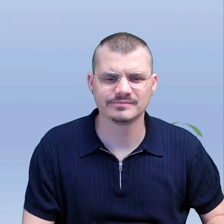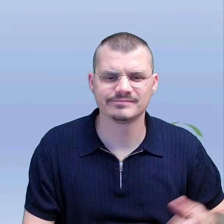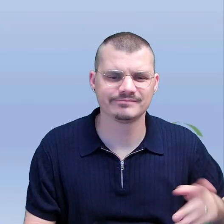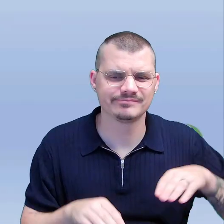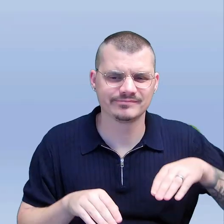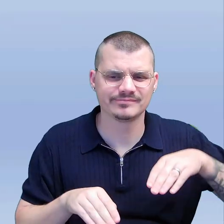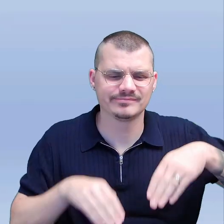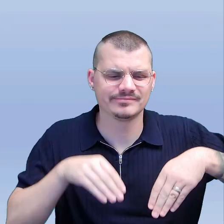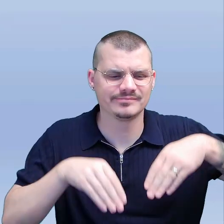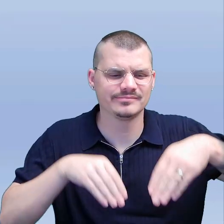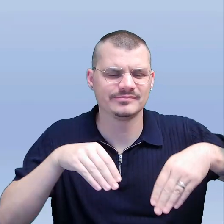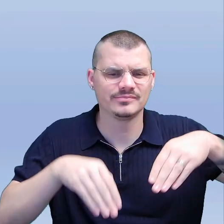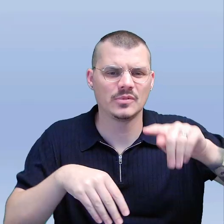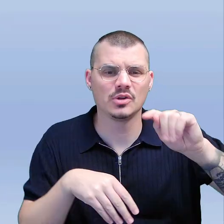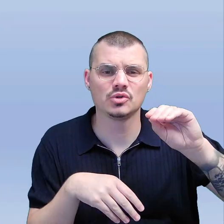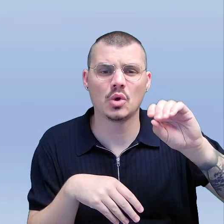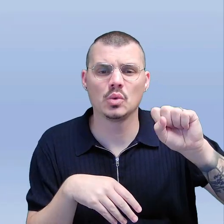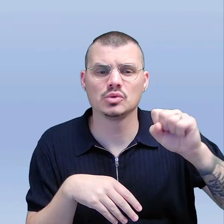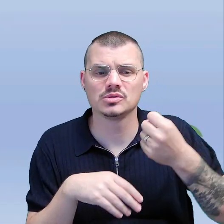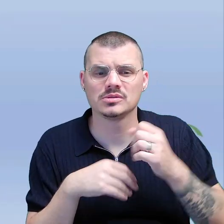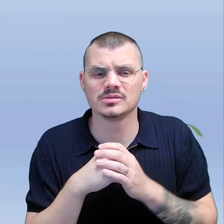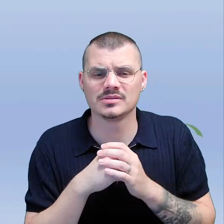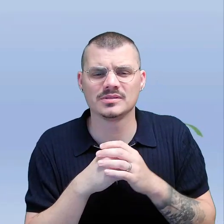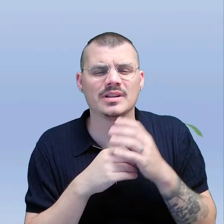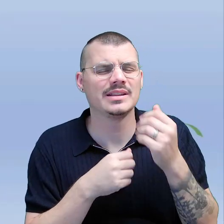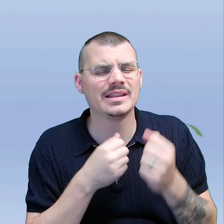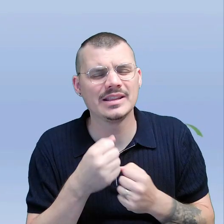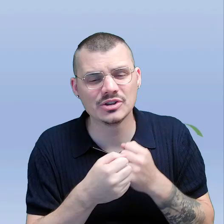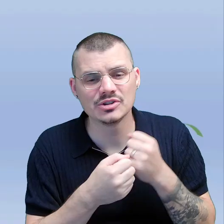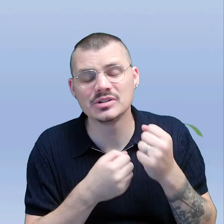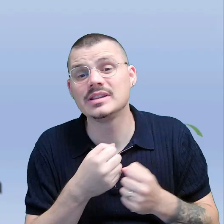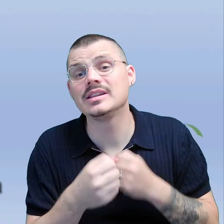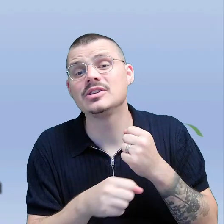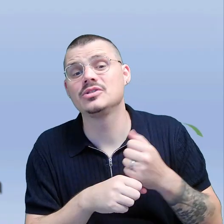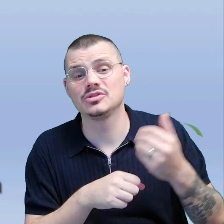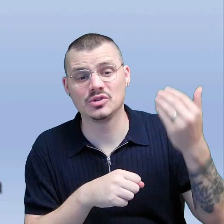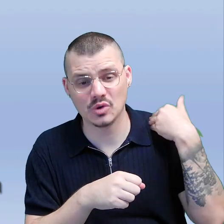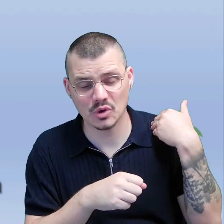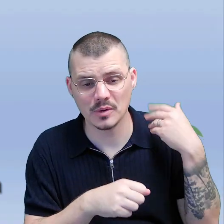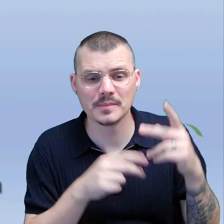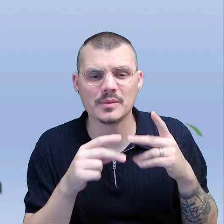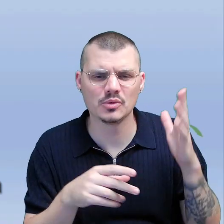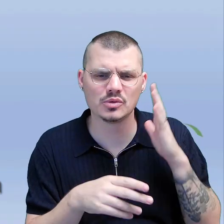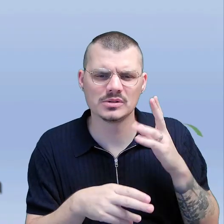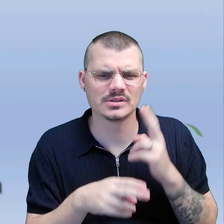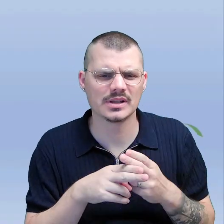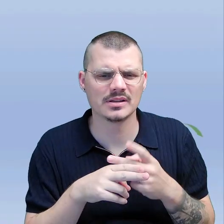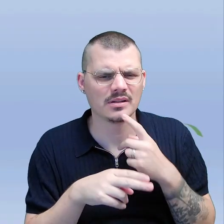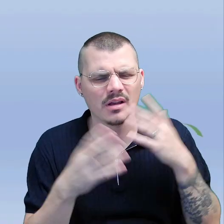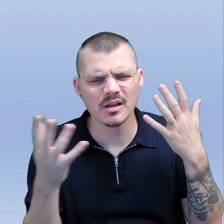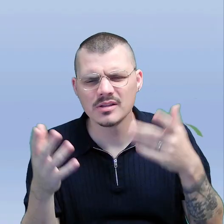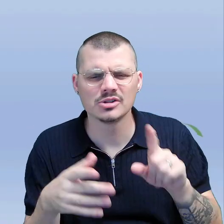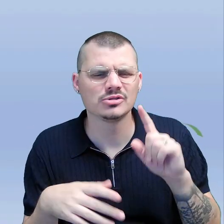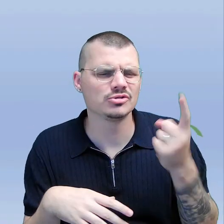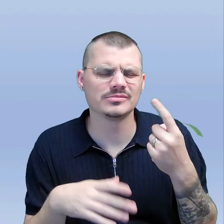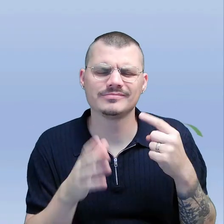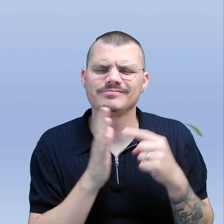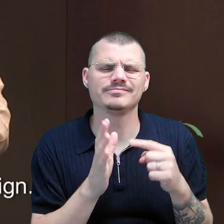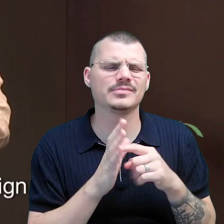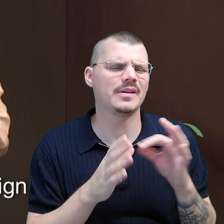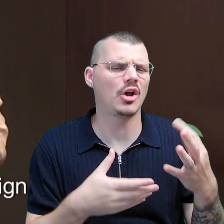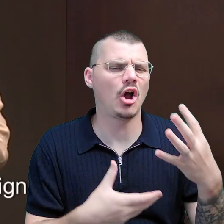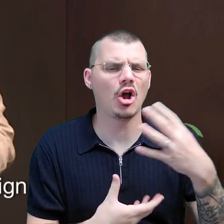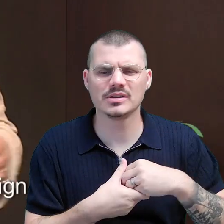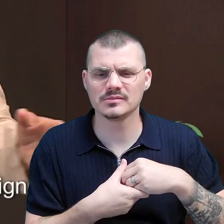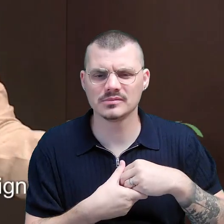Walking on toes. Years and years ago, people used to say, well, this is just a symptom of autism.